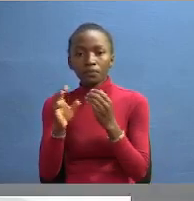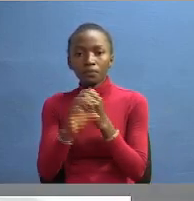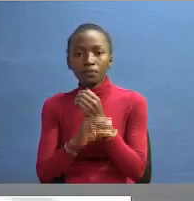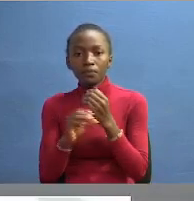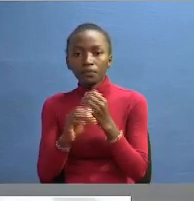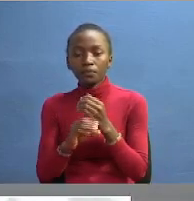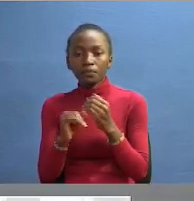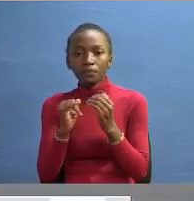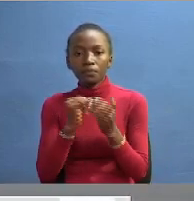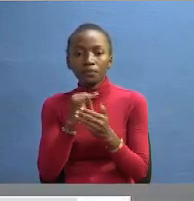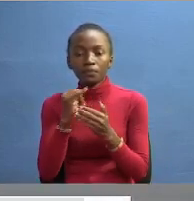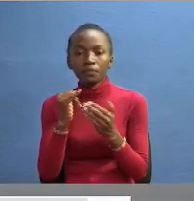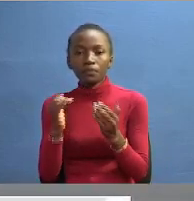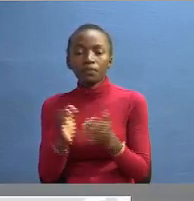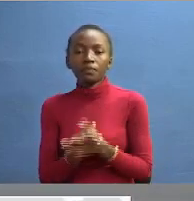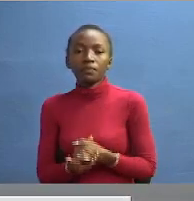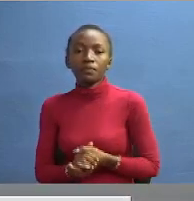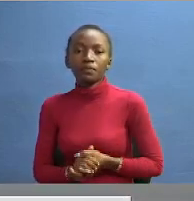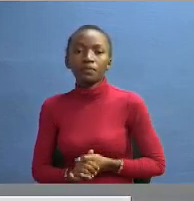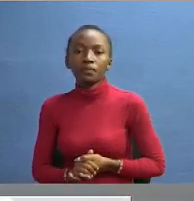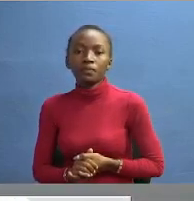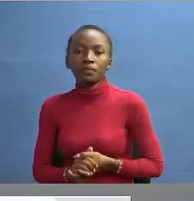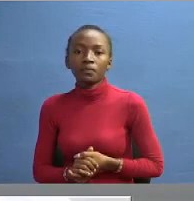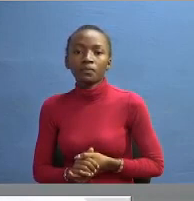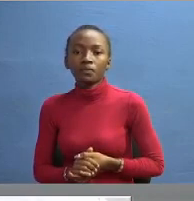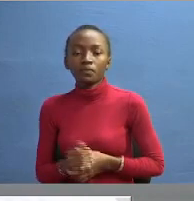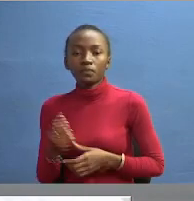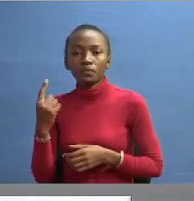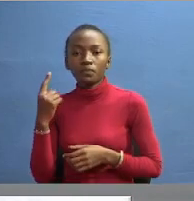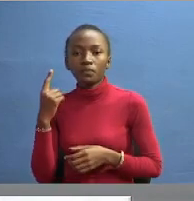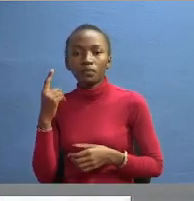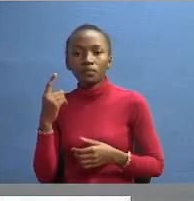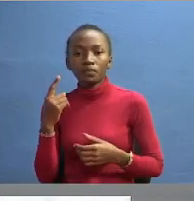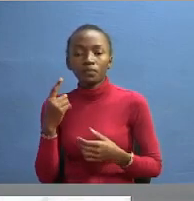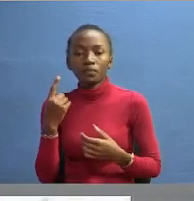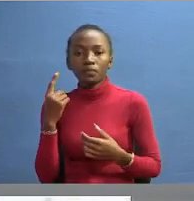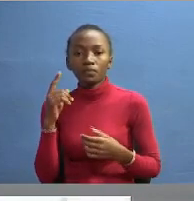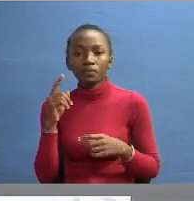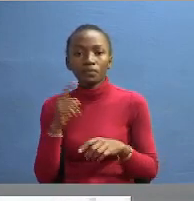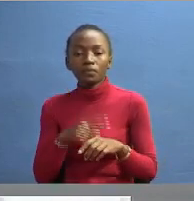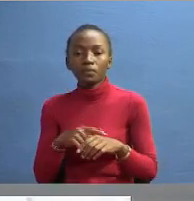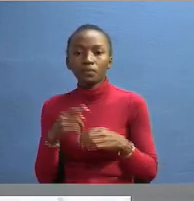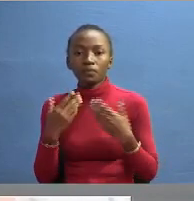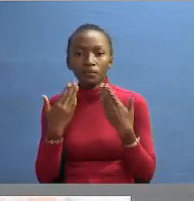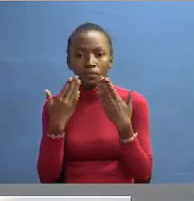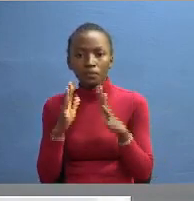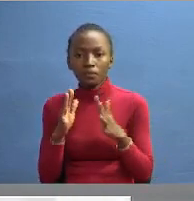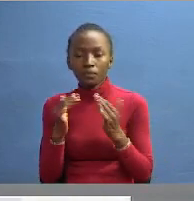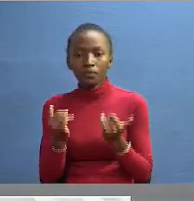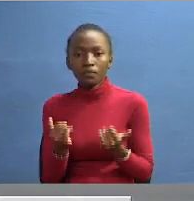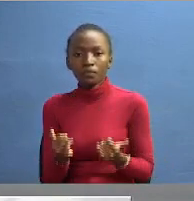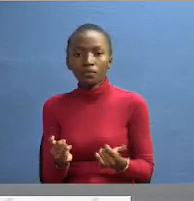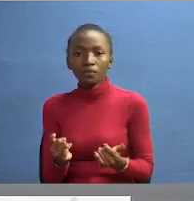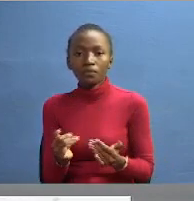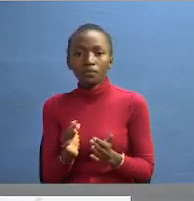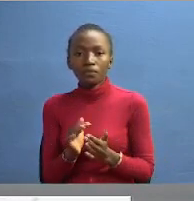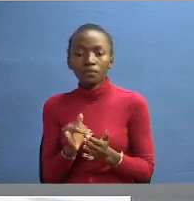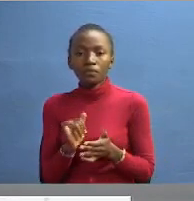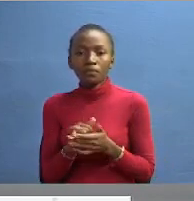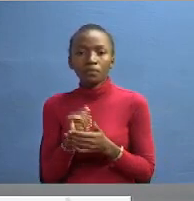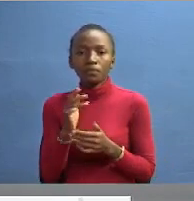right. Dr. I think for the benefit of time, we wrap it up at this point, and that has been so insightful, of